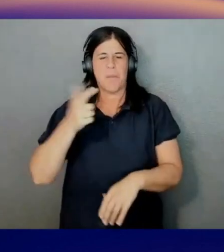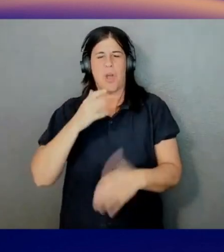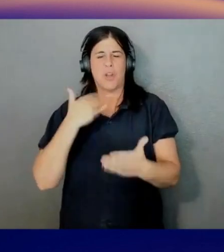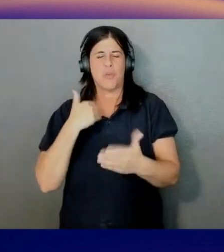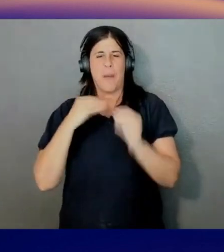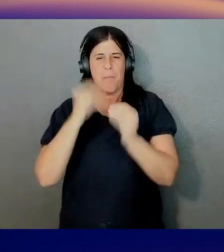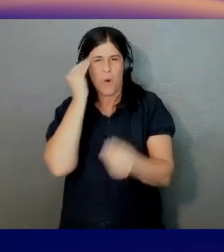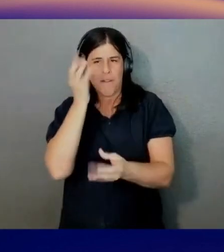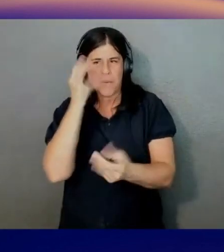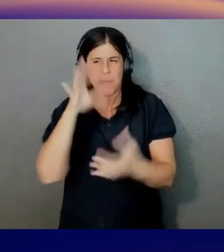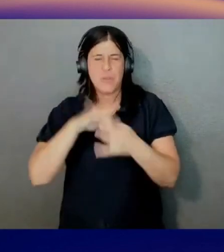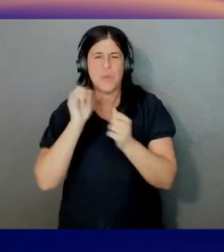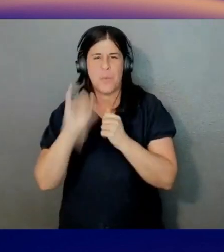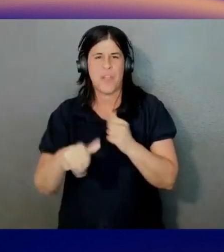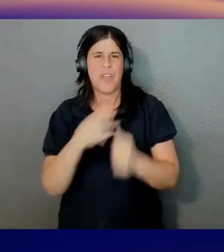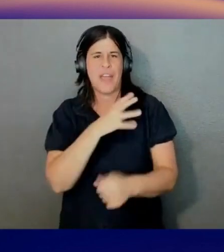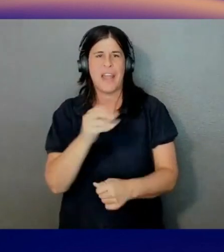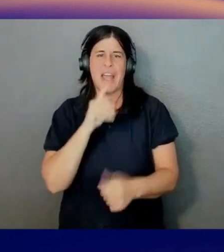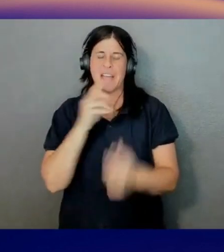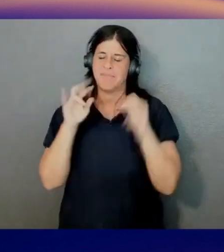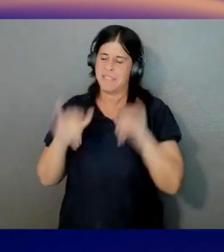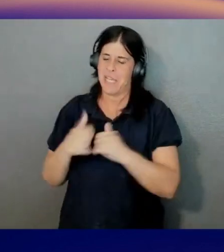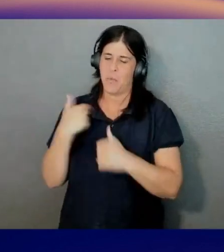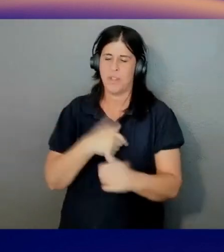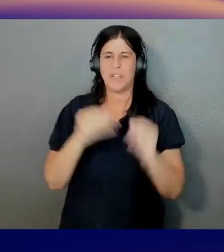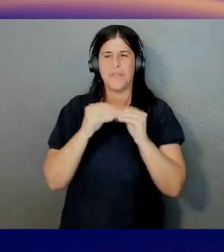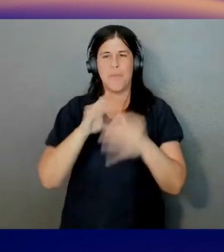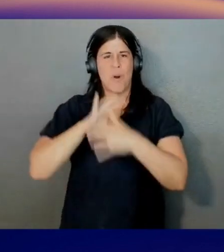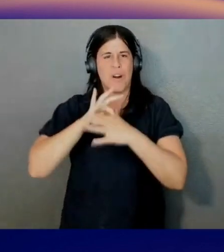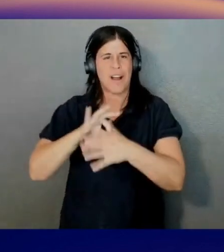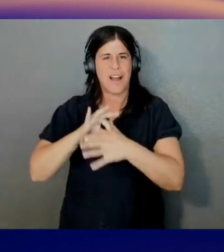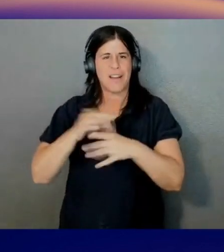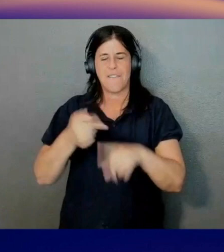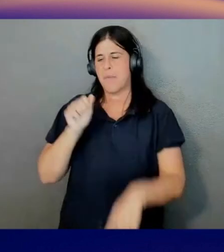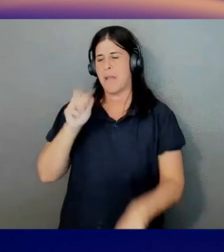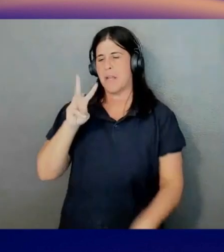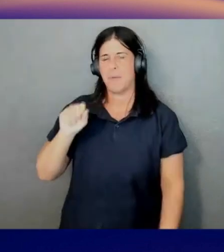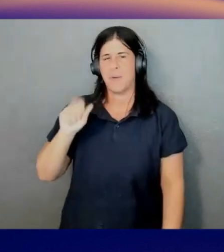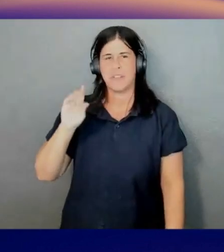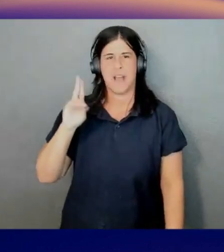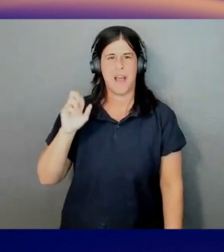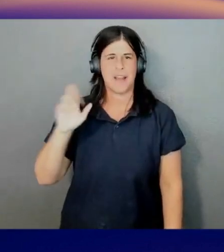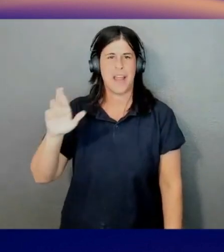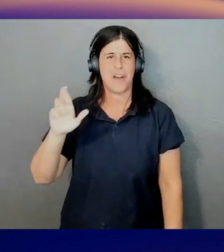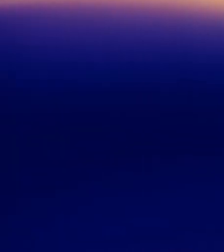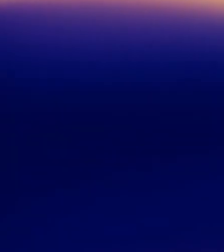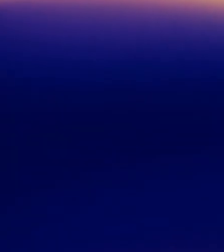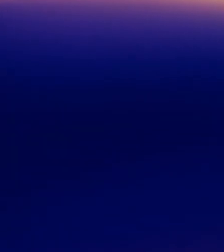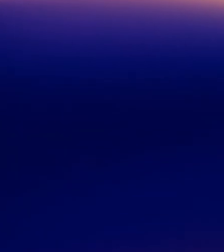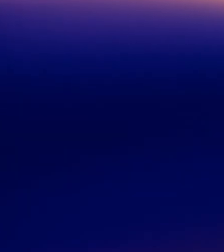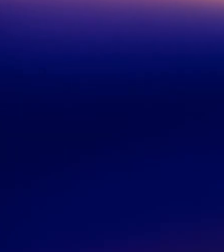about this, and stick around for more content from AWS On Air after the news. Great.